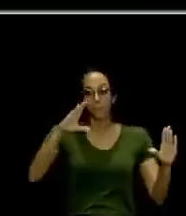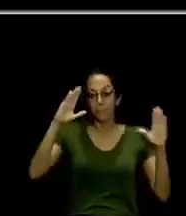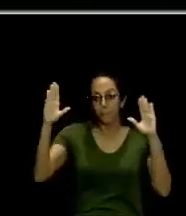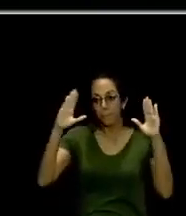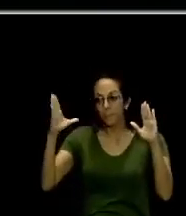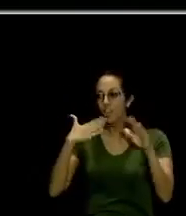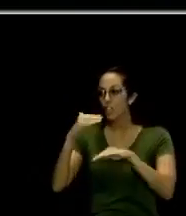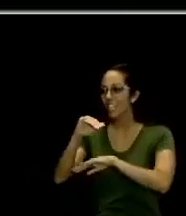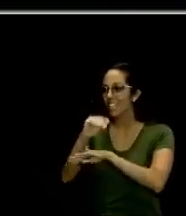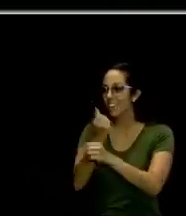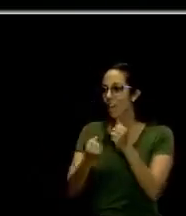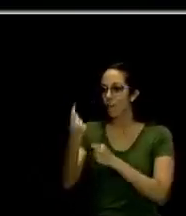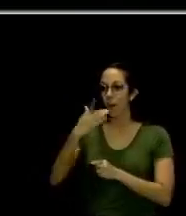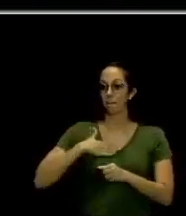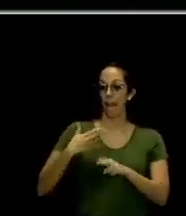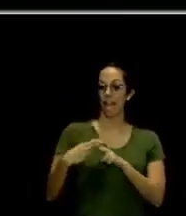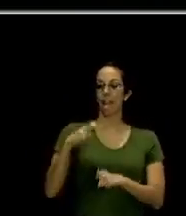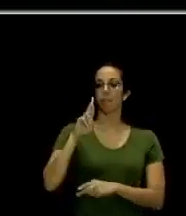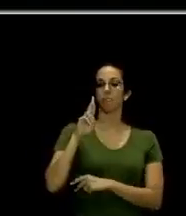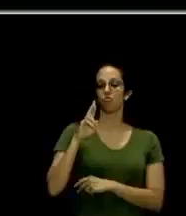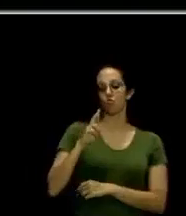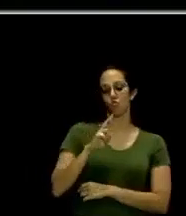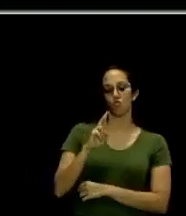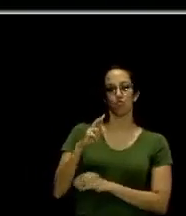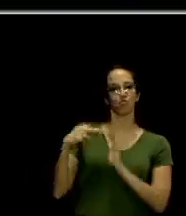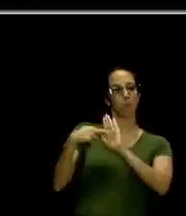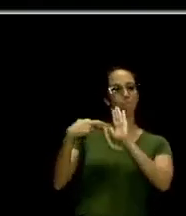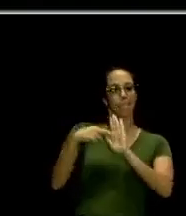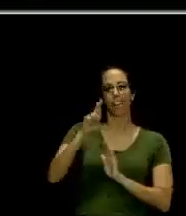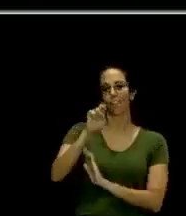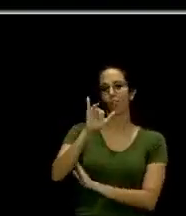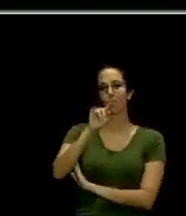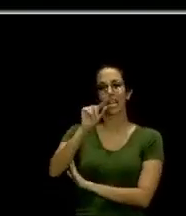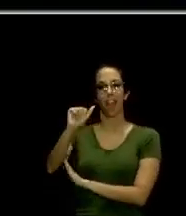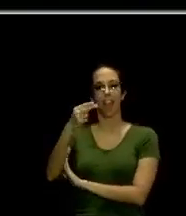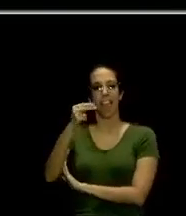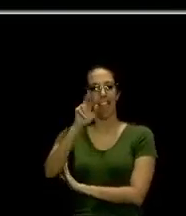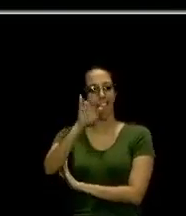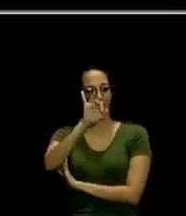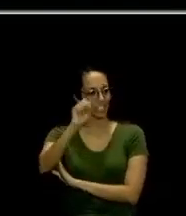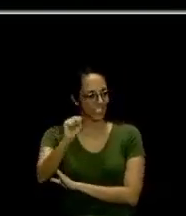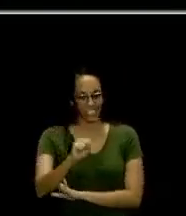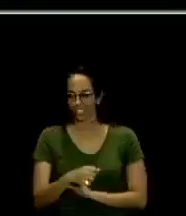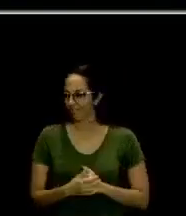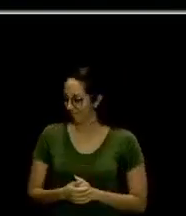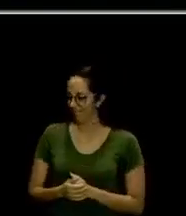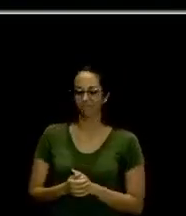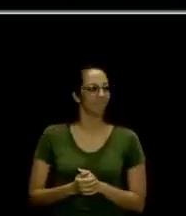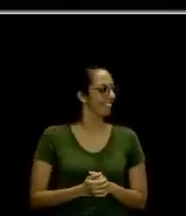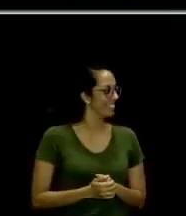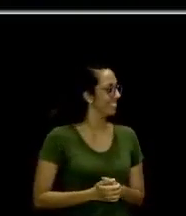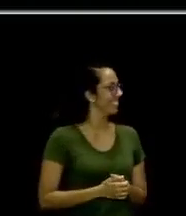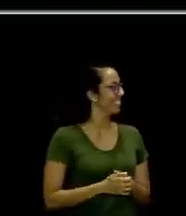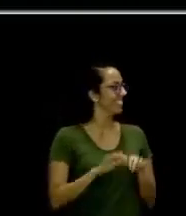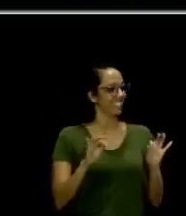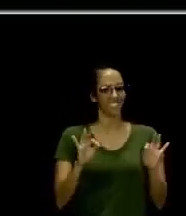Hi, good evening, everybody. My name is Representative Rita Harris. I am proud. Thank